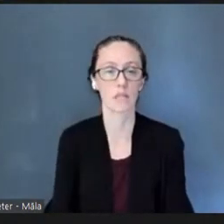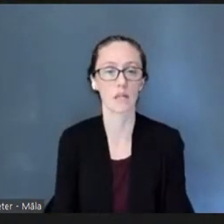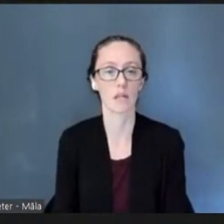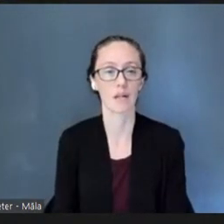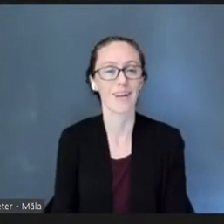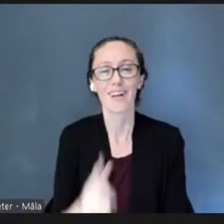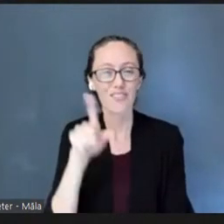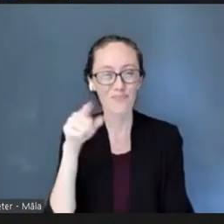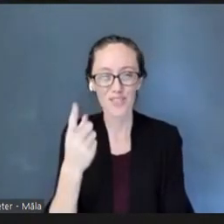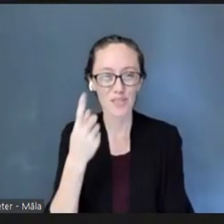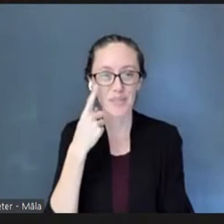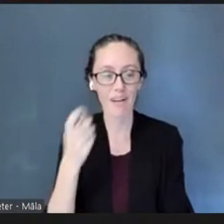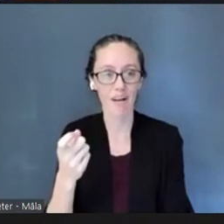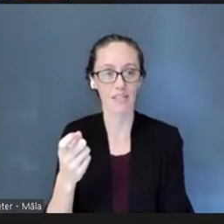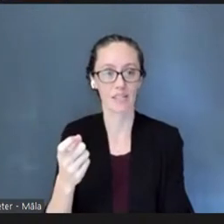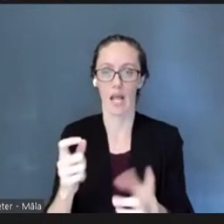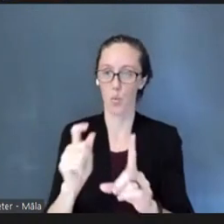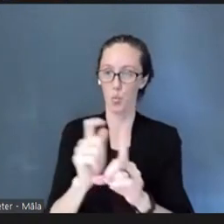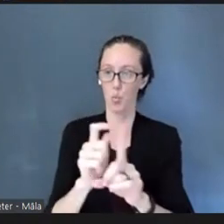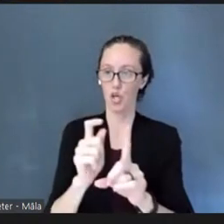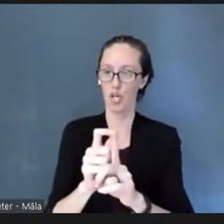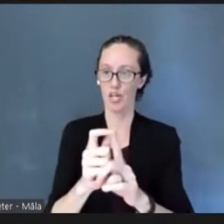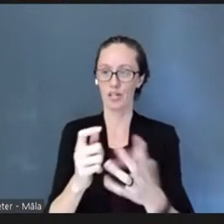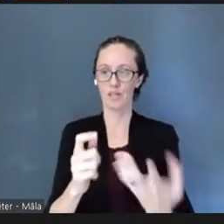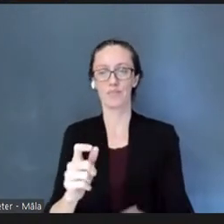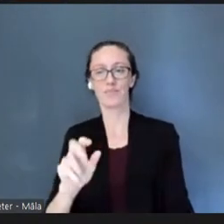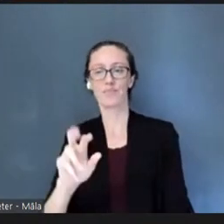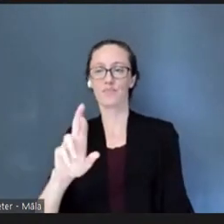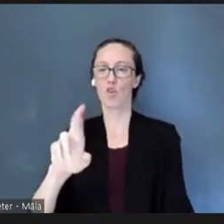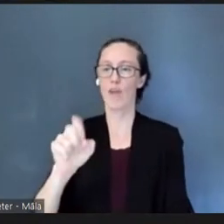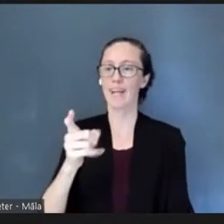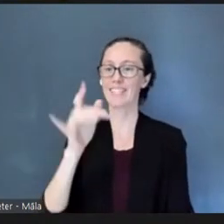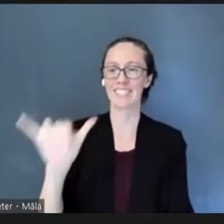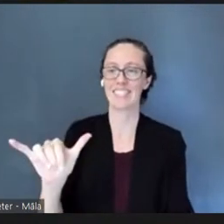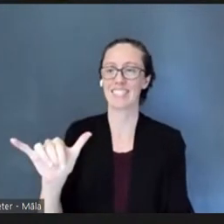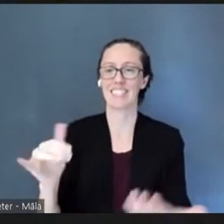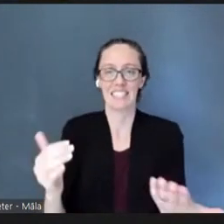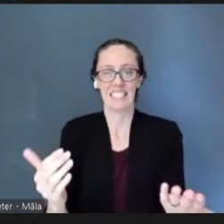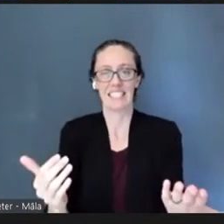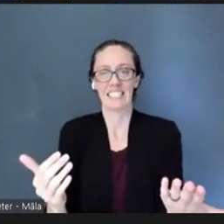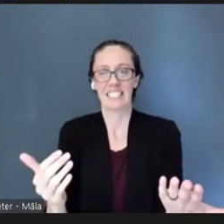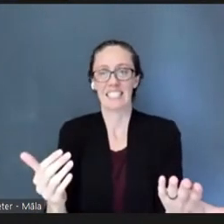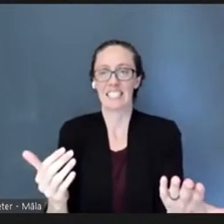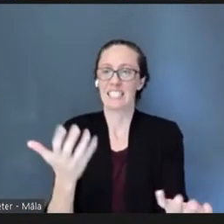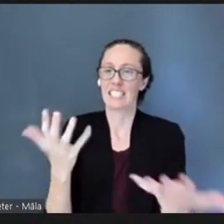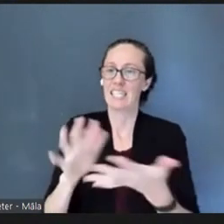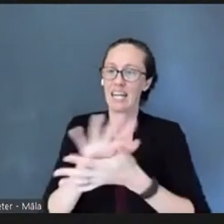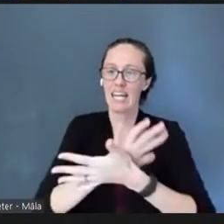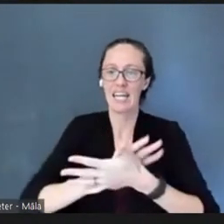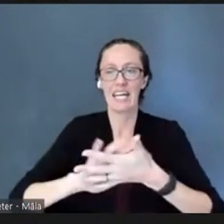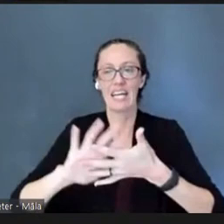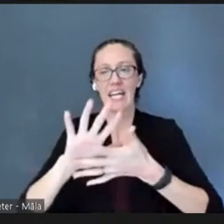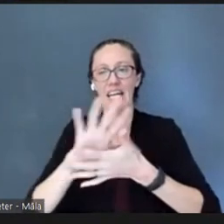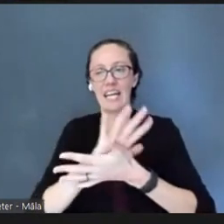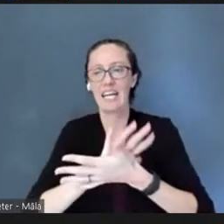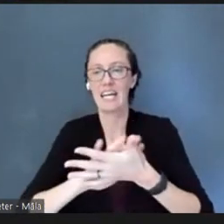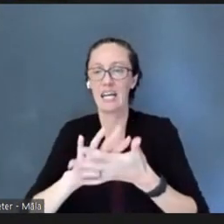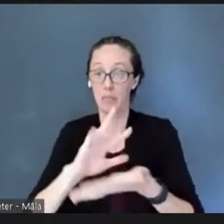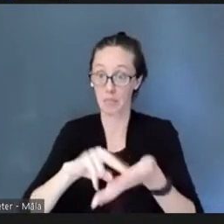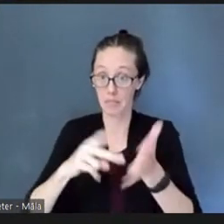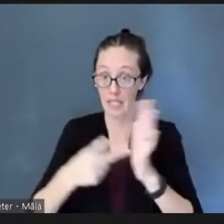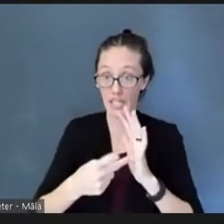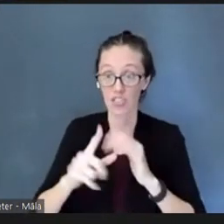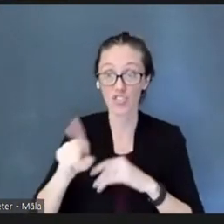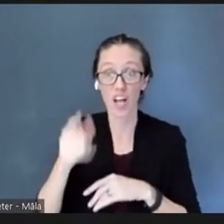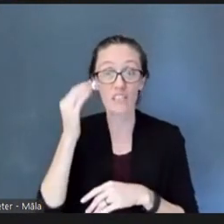Just because of the nature of the word recklessly, for example, that gets pretty vague in terms of just holding doors open for